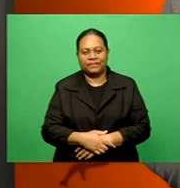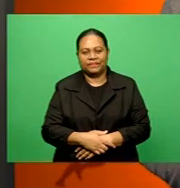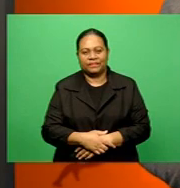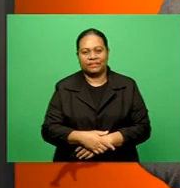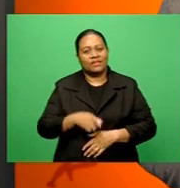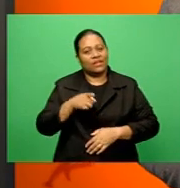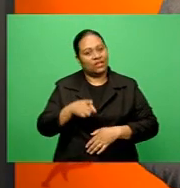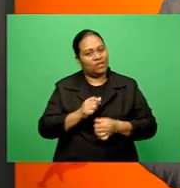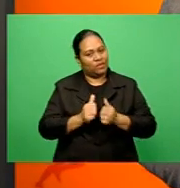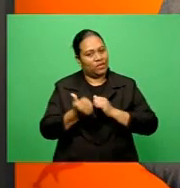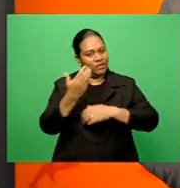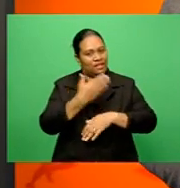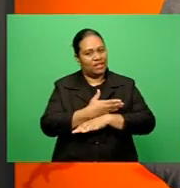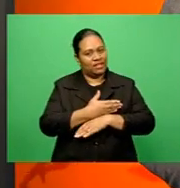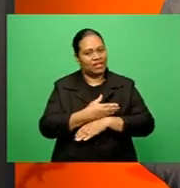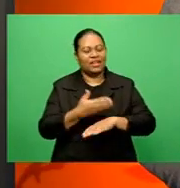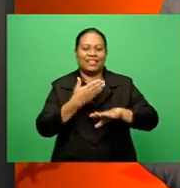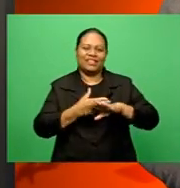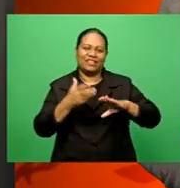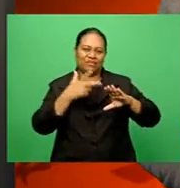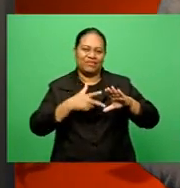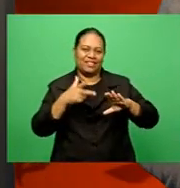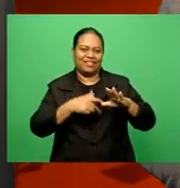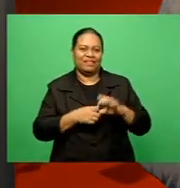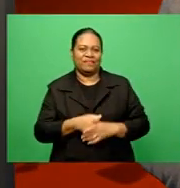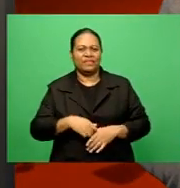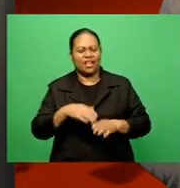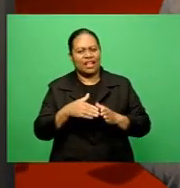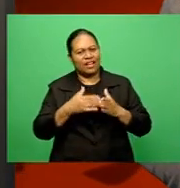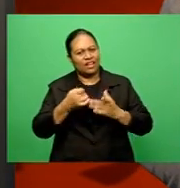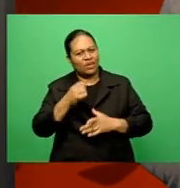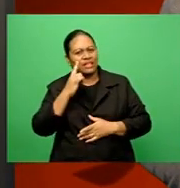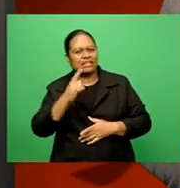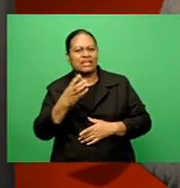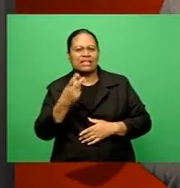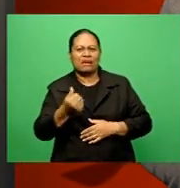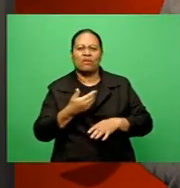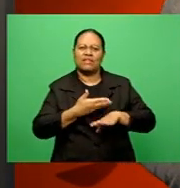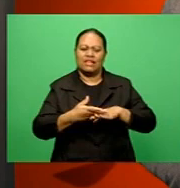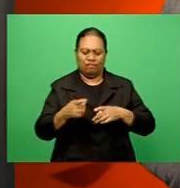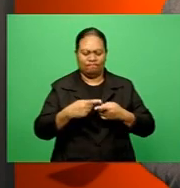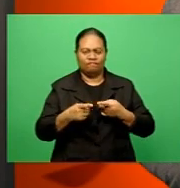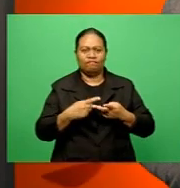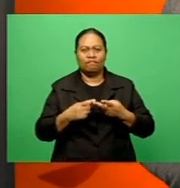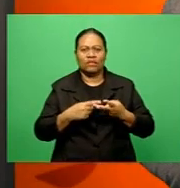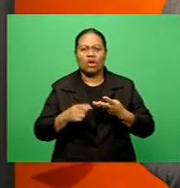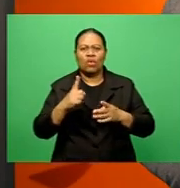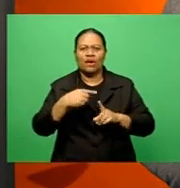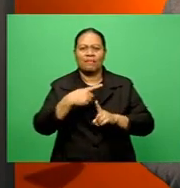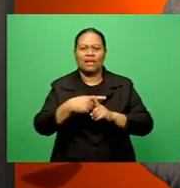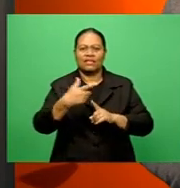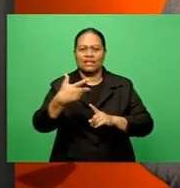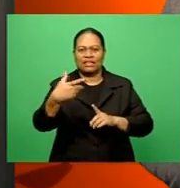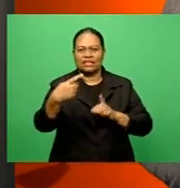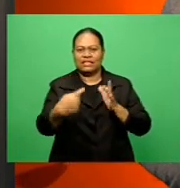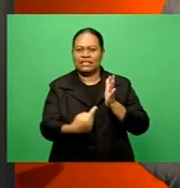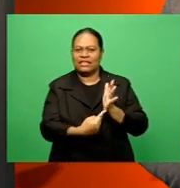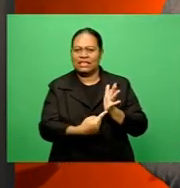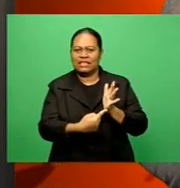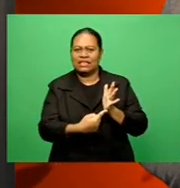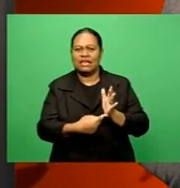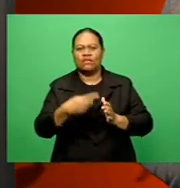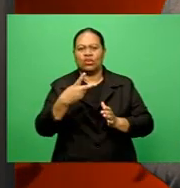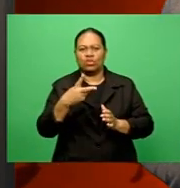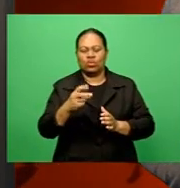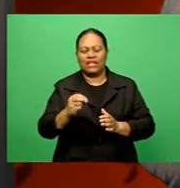That's it from Sports Tonight. In new media, take a look at some of the new features of the OnePlus ST Cyberpunk